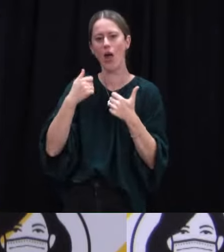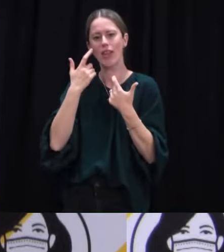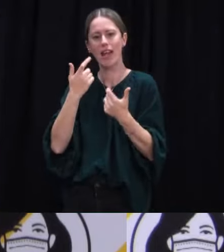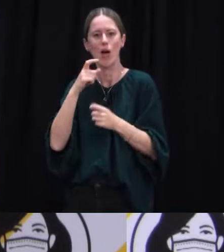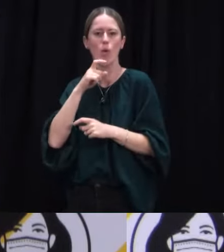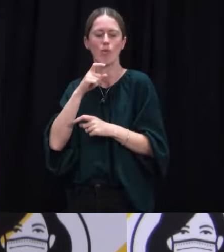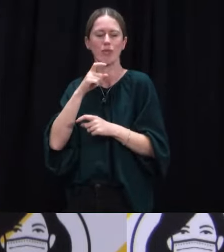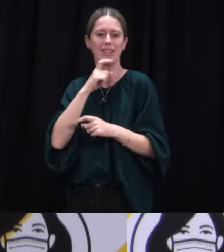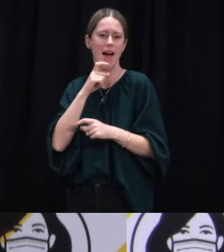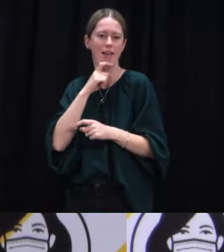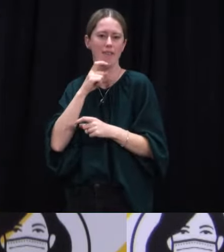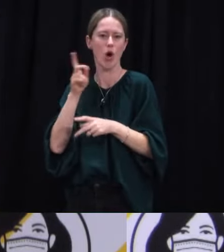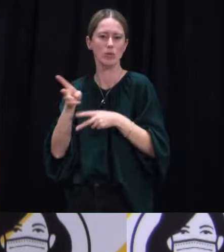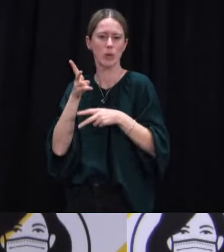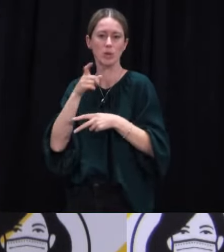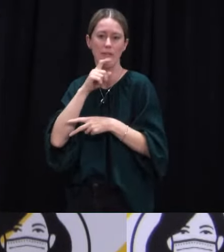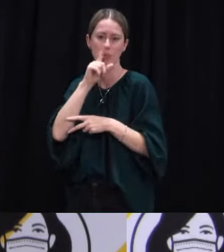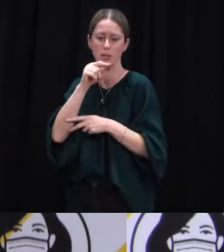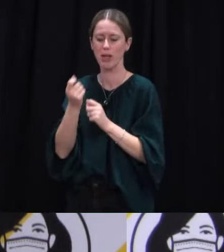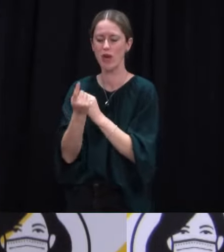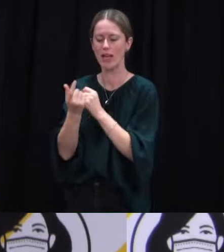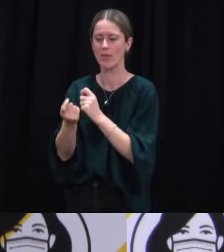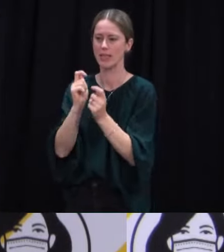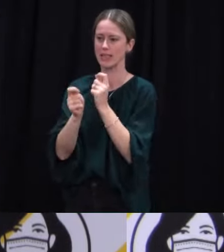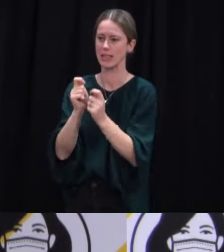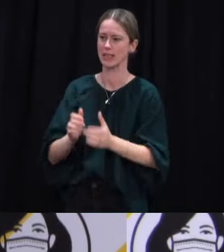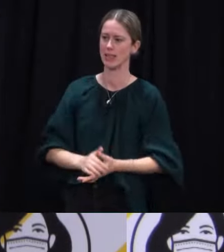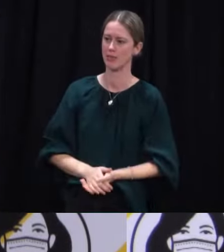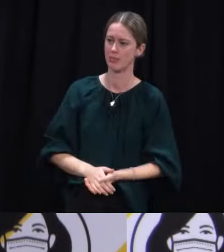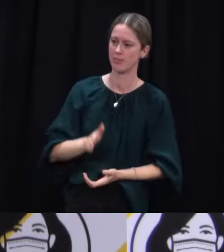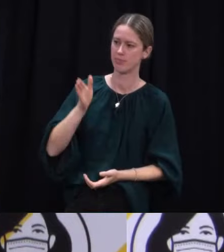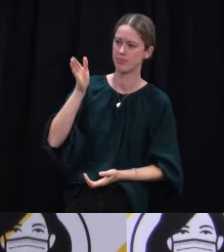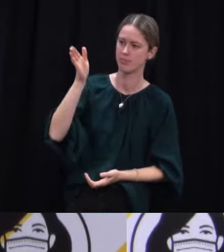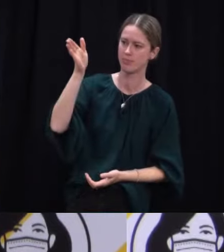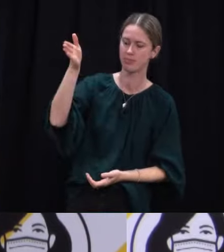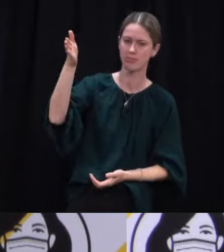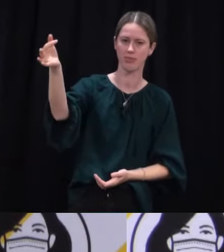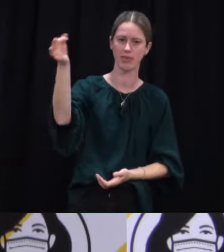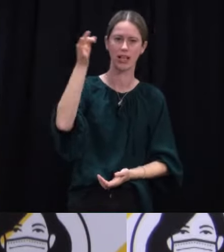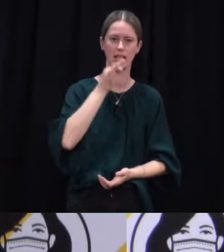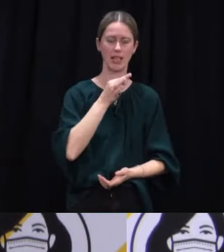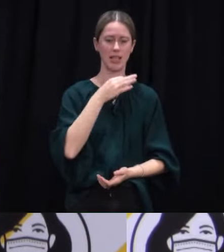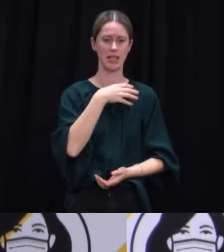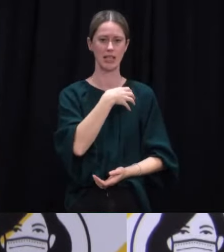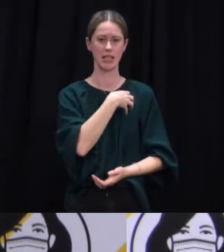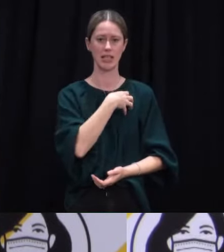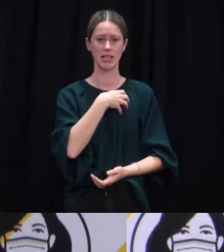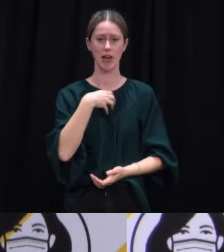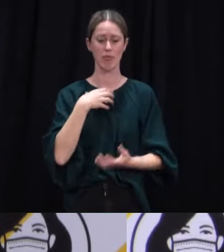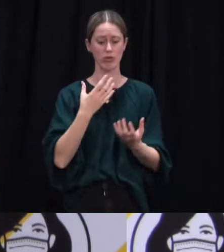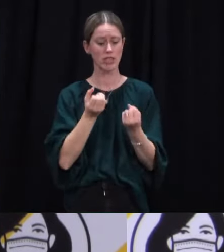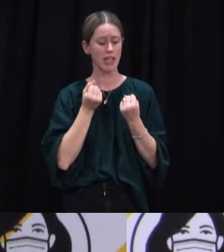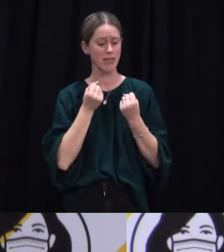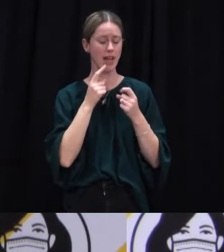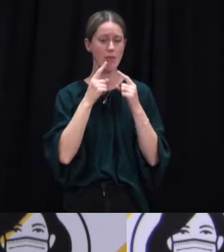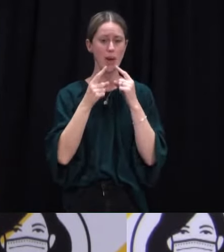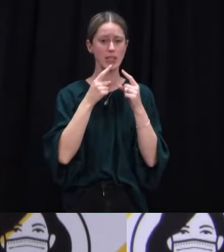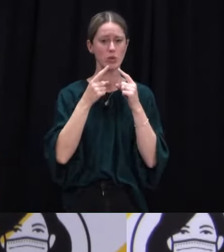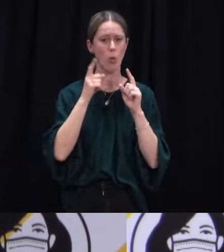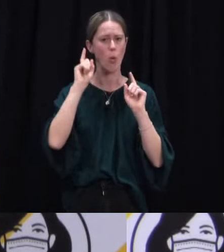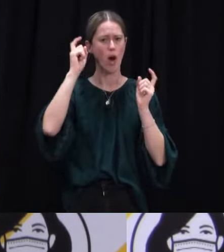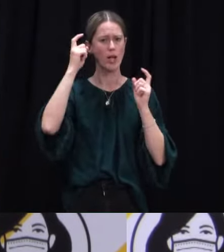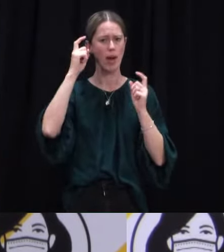our hospitals. Okay, we'll come on to that. level of... Has the government received any advice, or are there any concerns